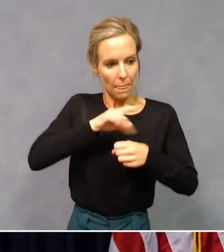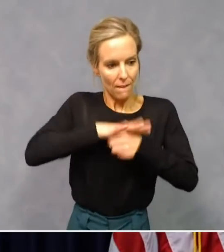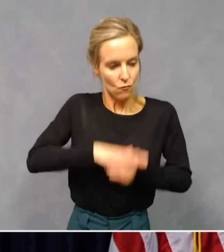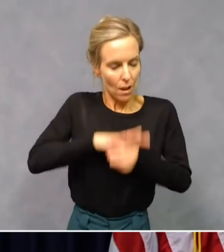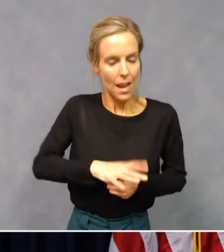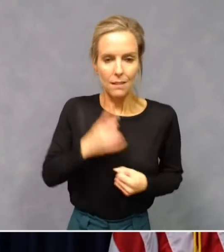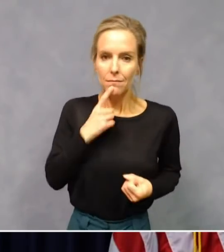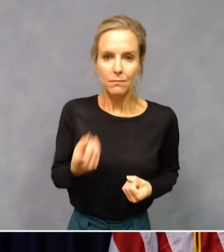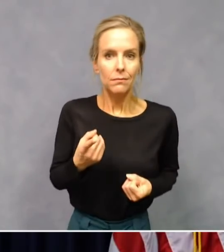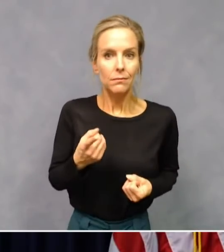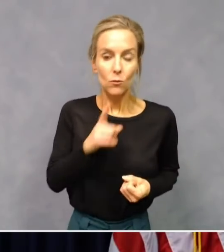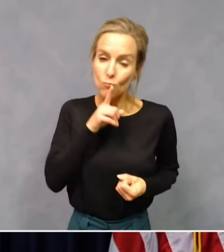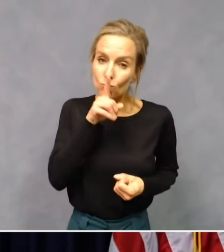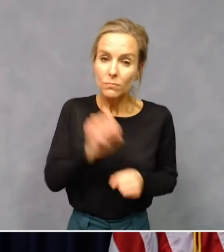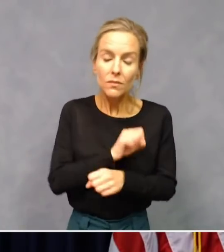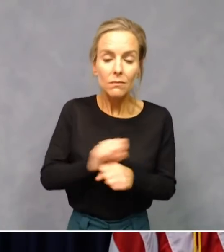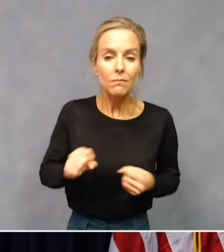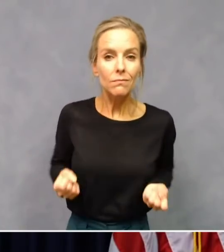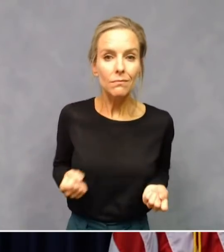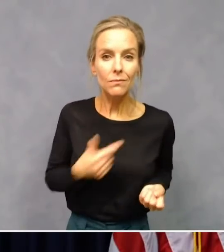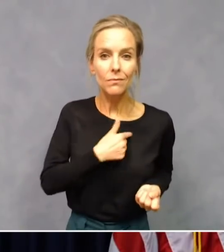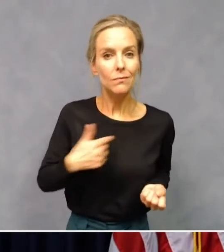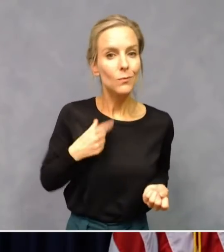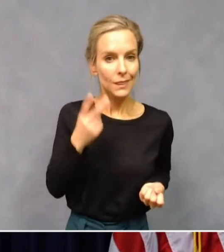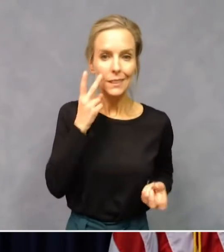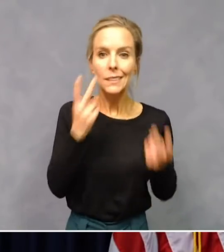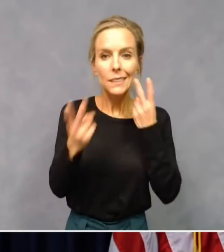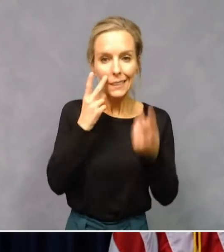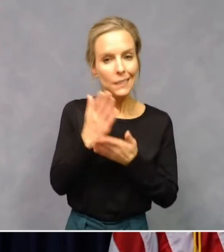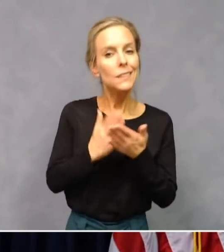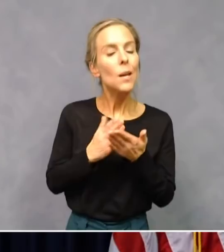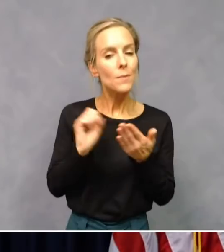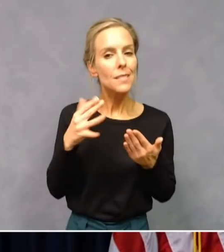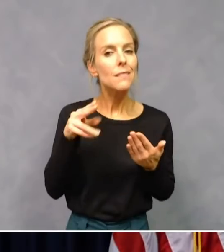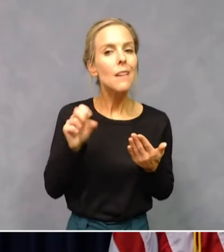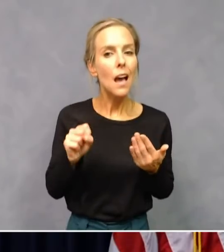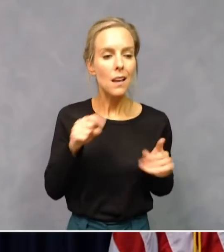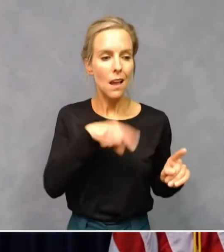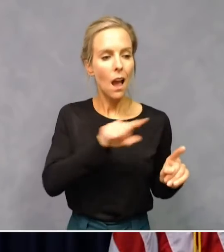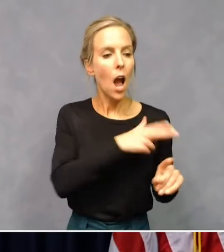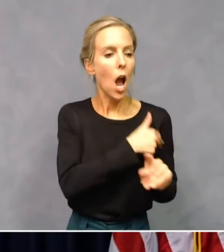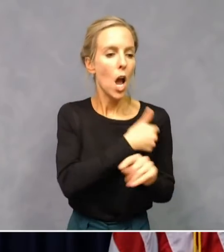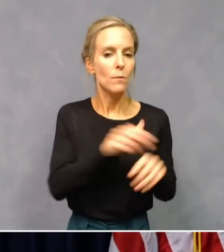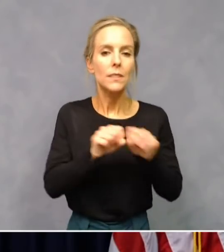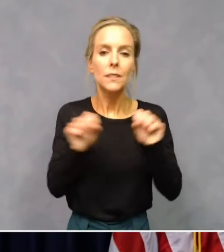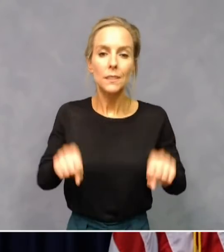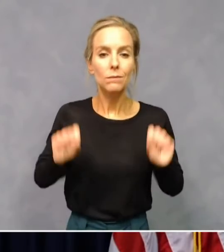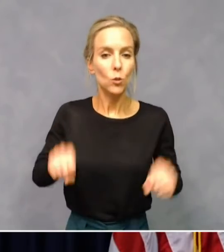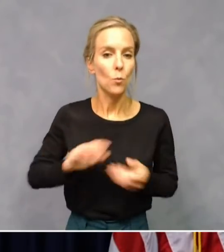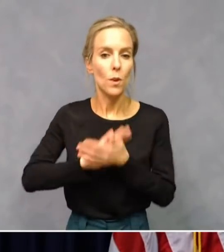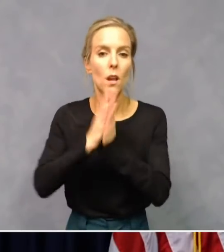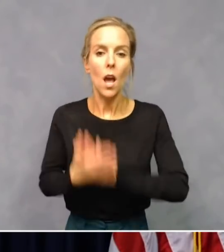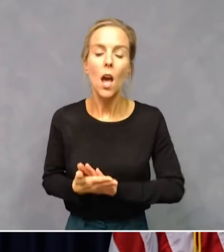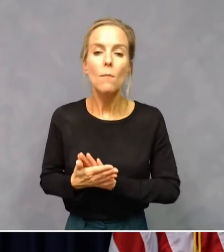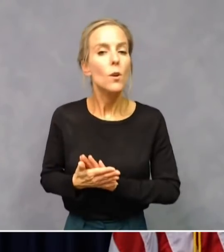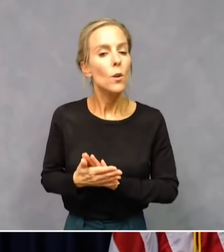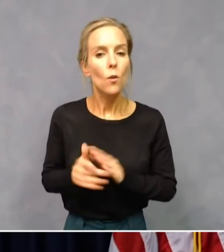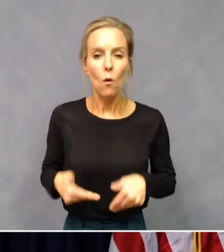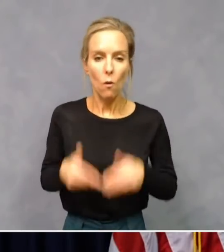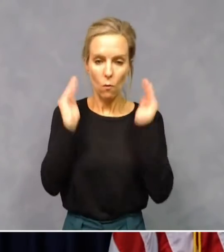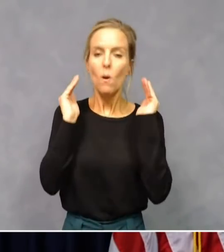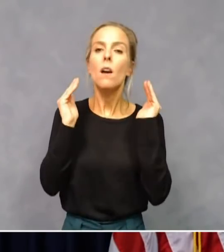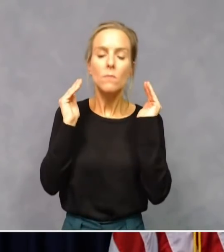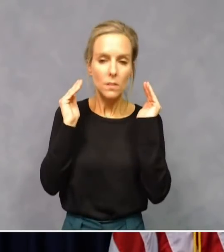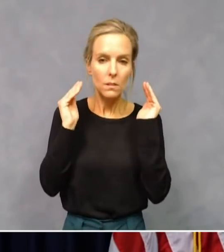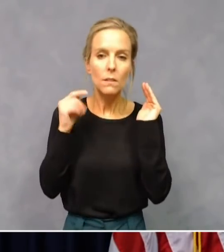real. And we're at least seeing some signs that our hospital system could become overrun. And we'll be ready at the